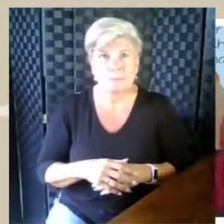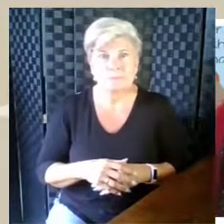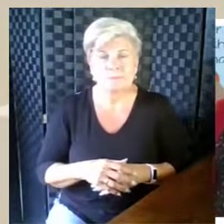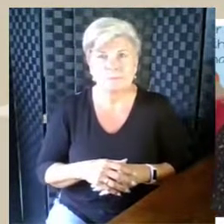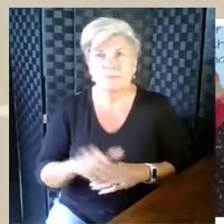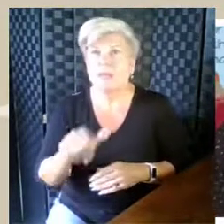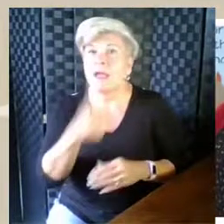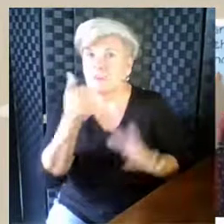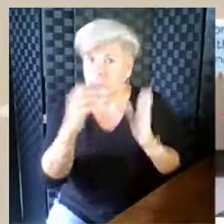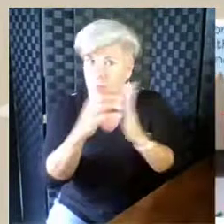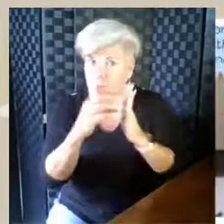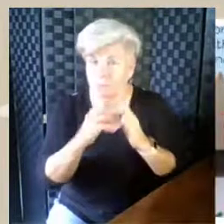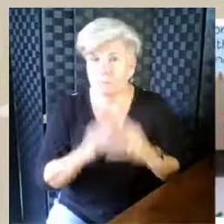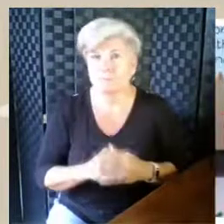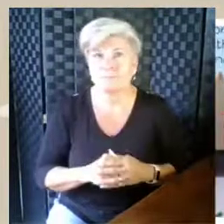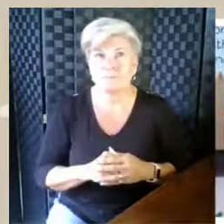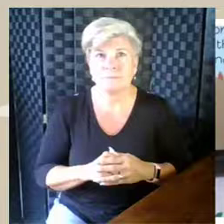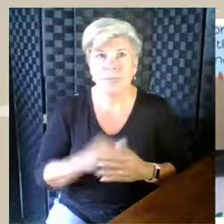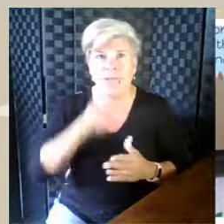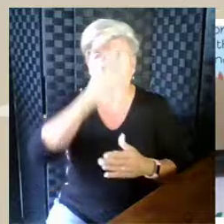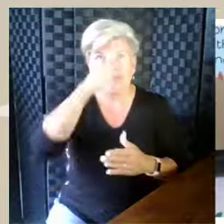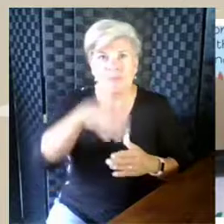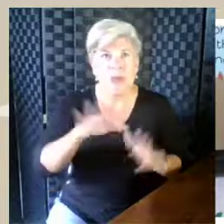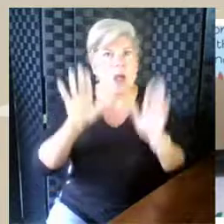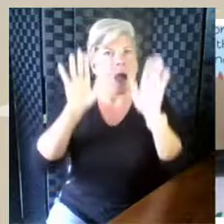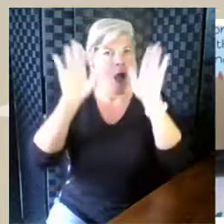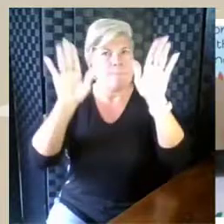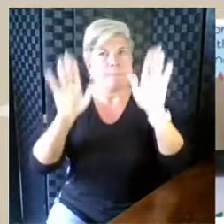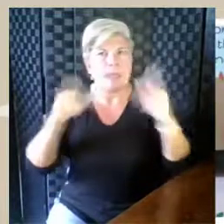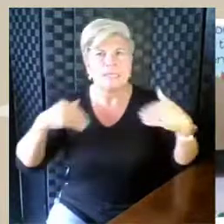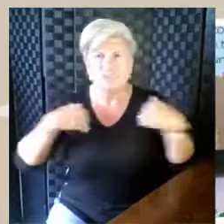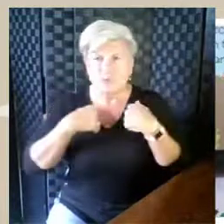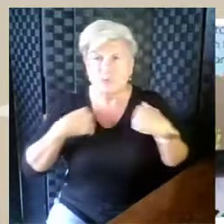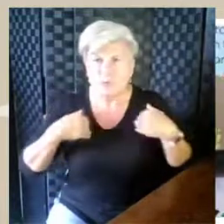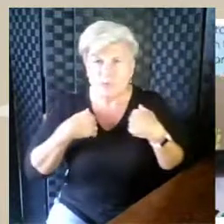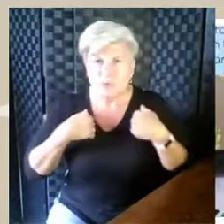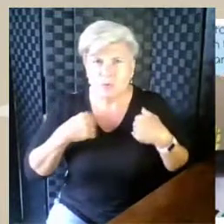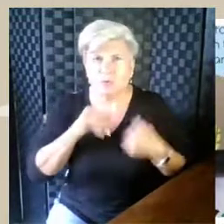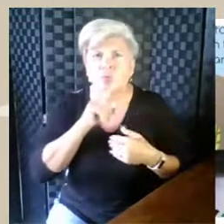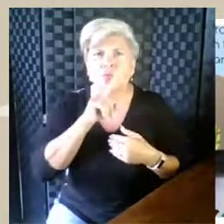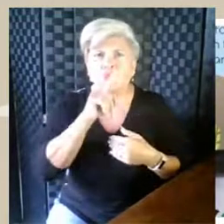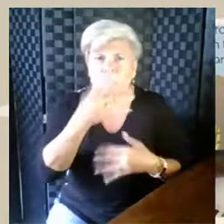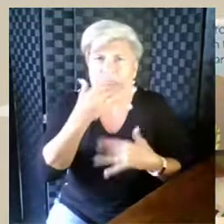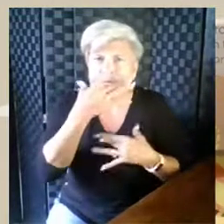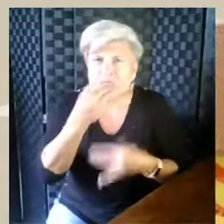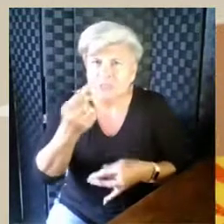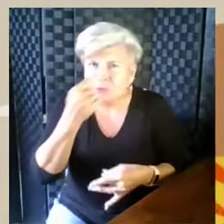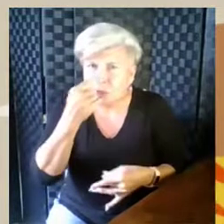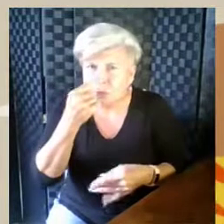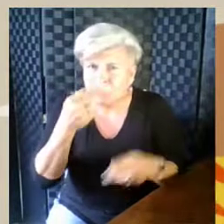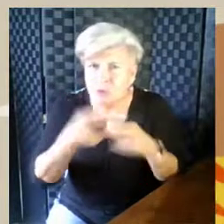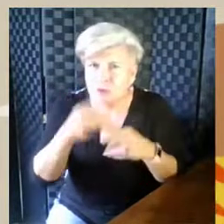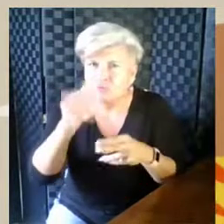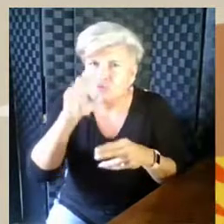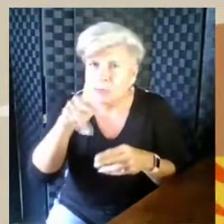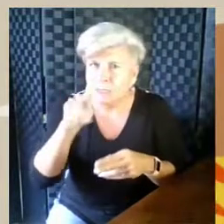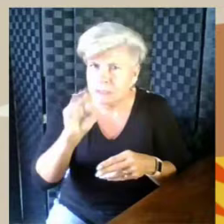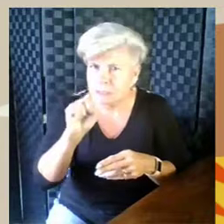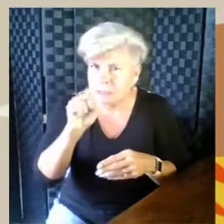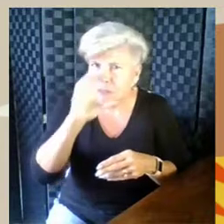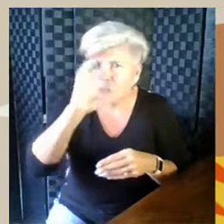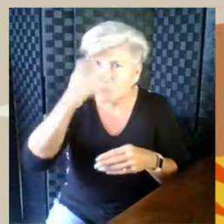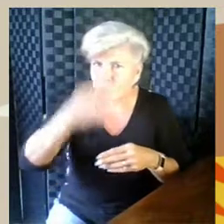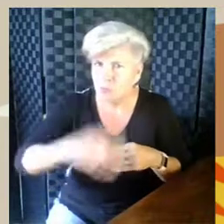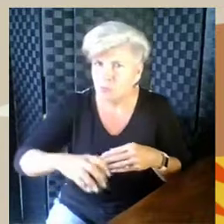Let's try another passage. Elephants are amazing creatures with extremely interesting noses called